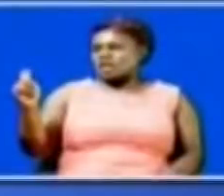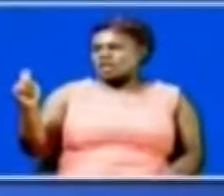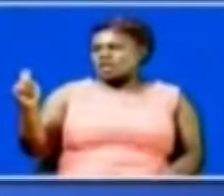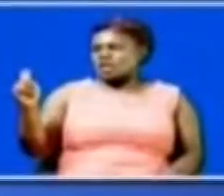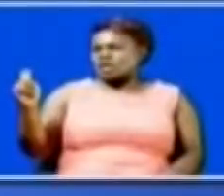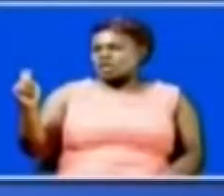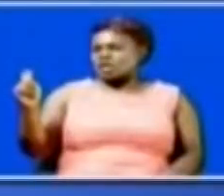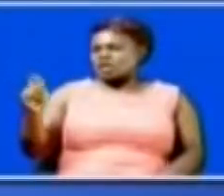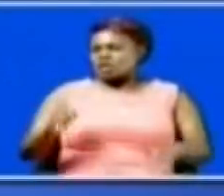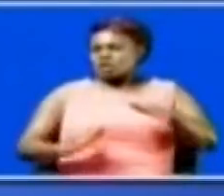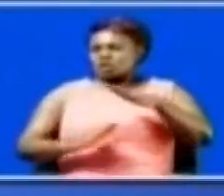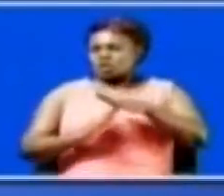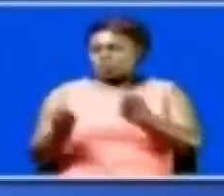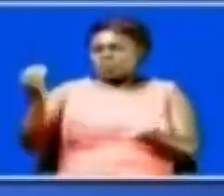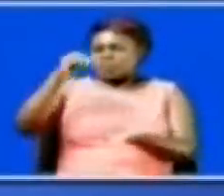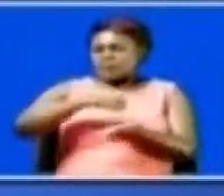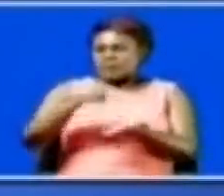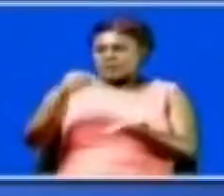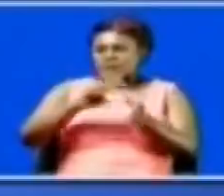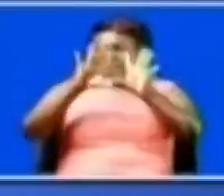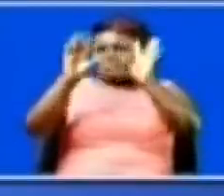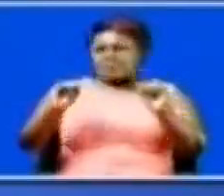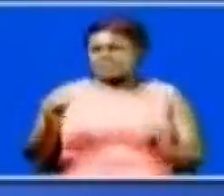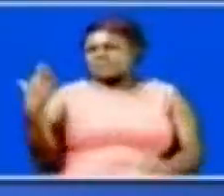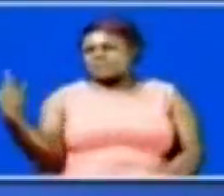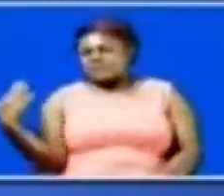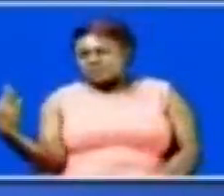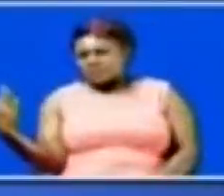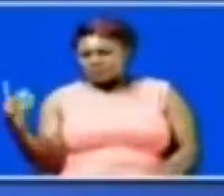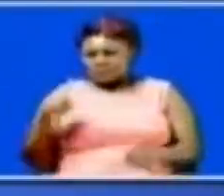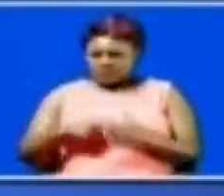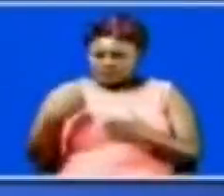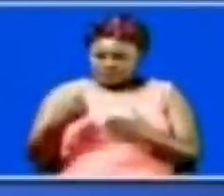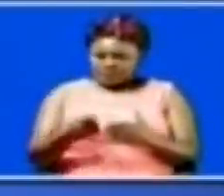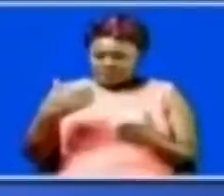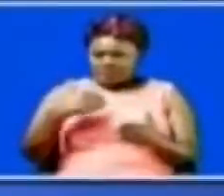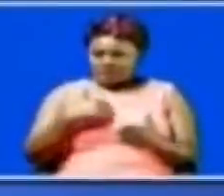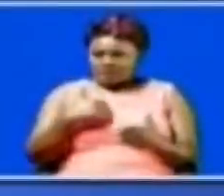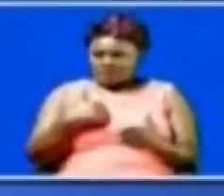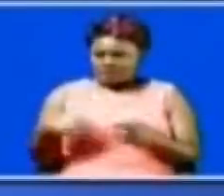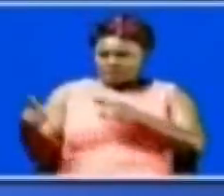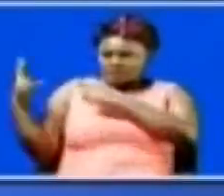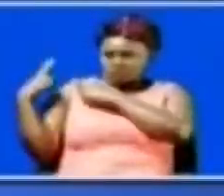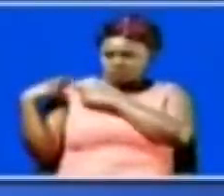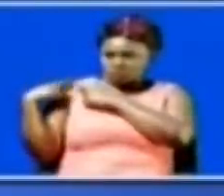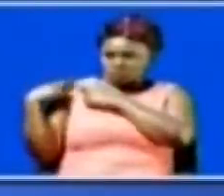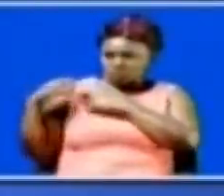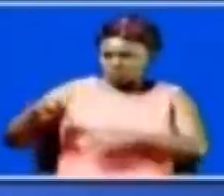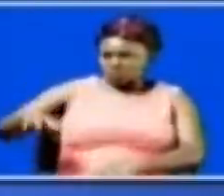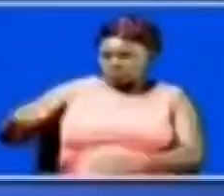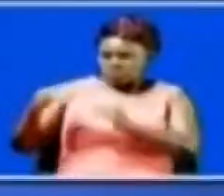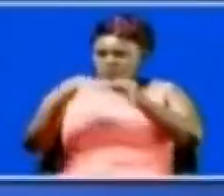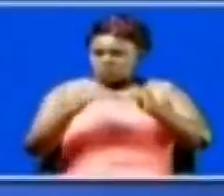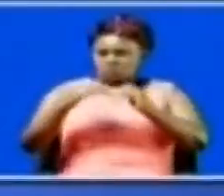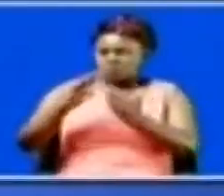headline recurrent budget items. Correct. You then have obligation of the county's equitable